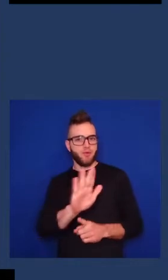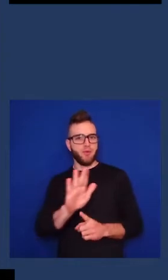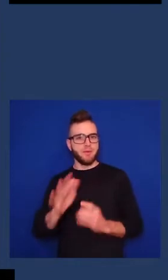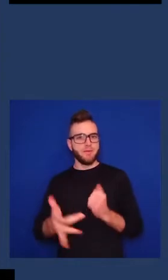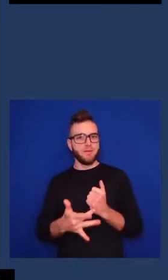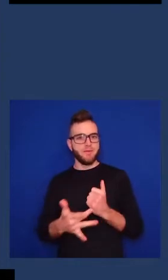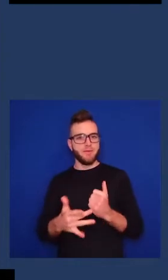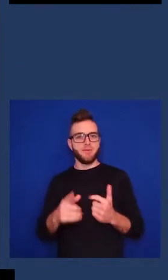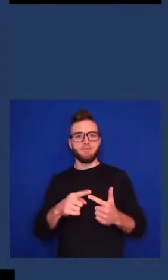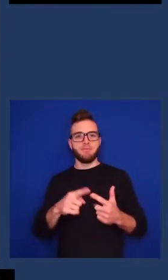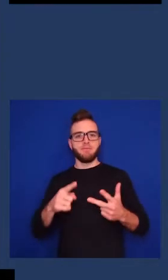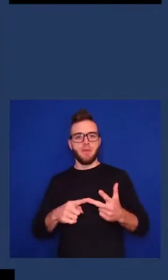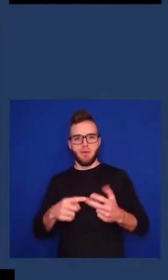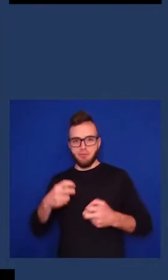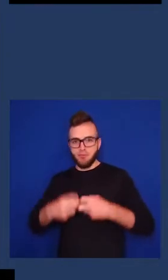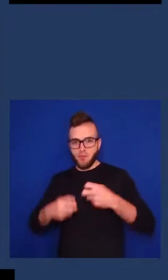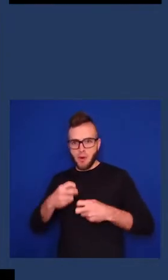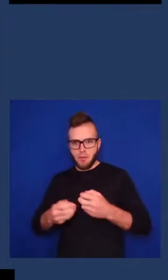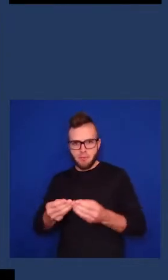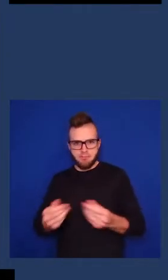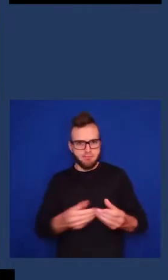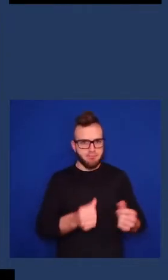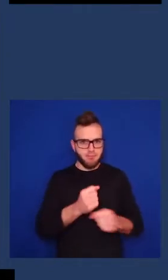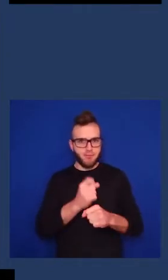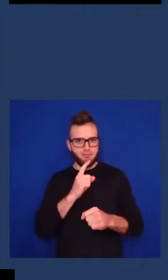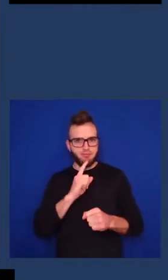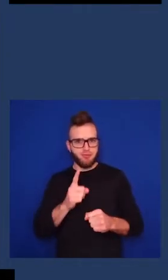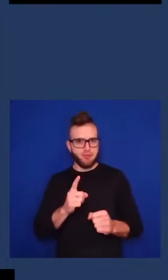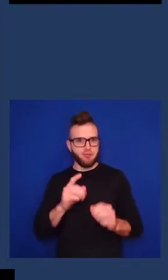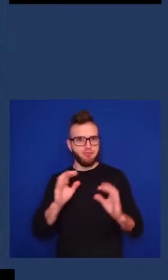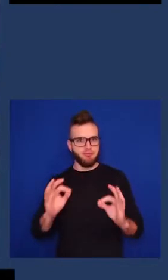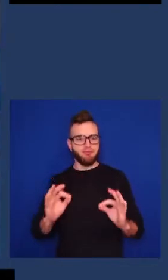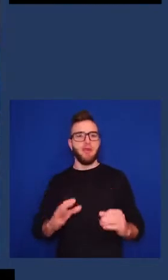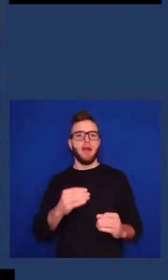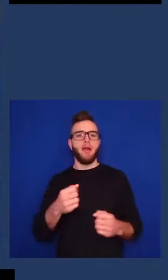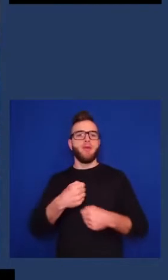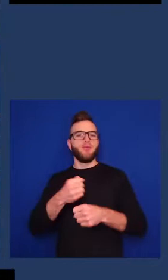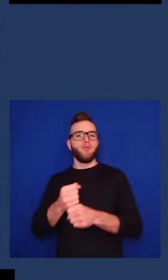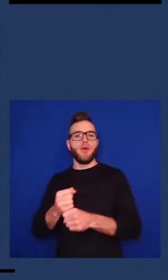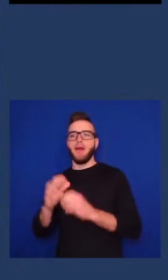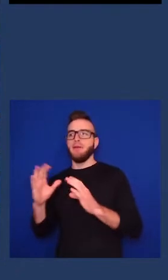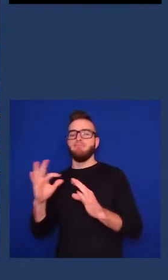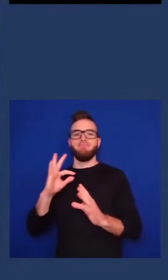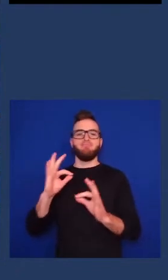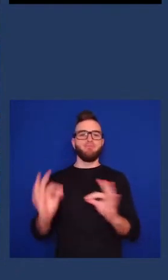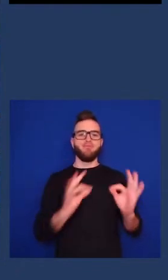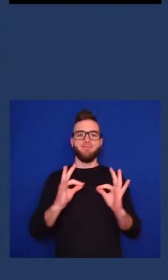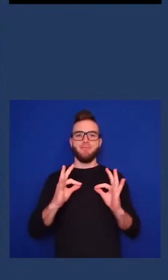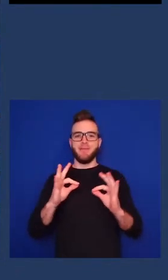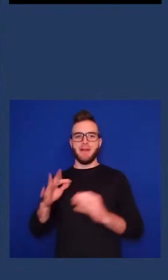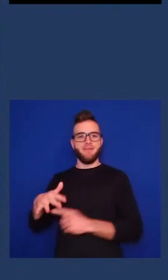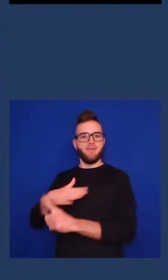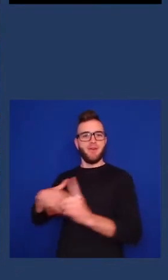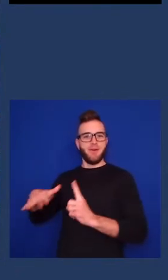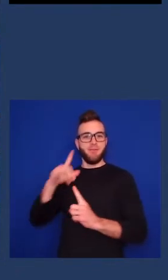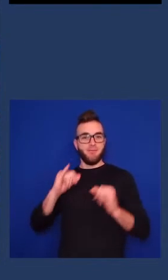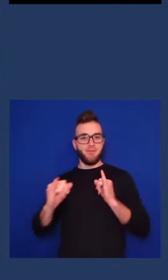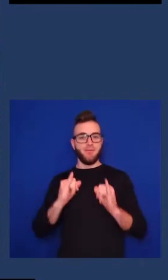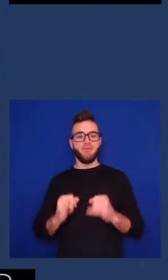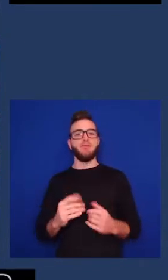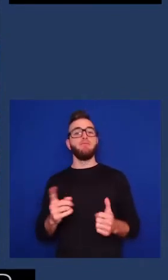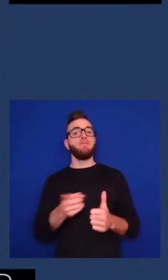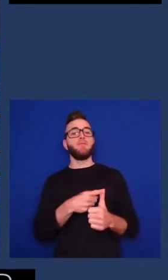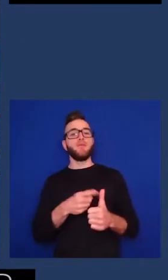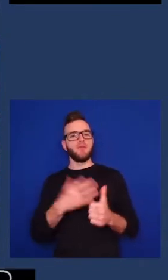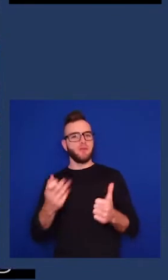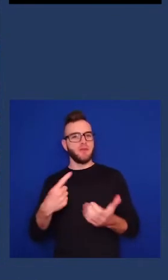creating the optimal environment. So when it comes to virtual interviews, we first want to discuss what is a virtual interview. So a virtual